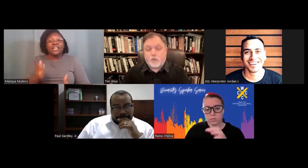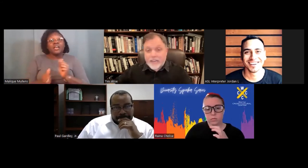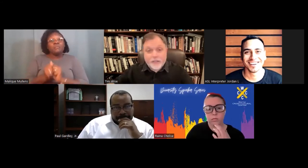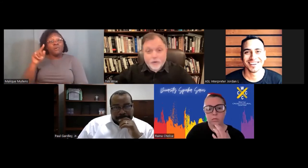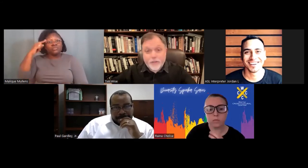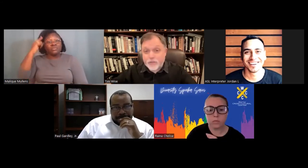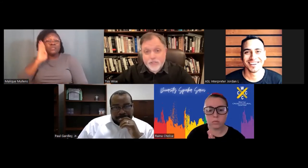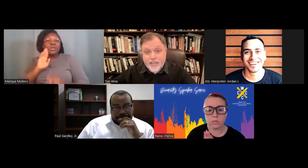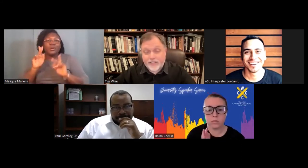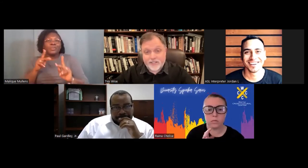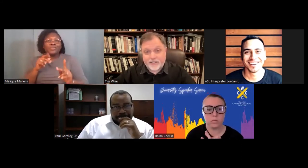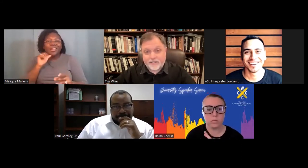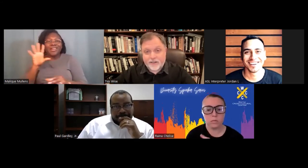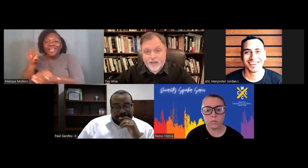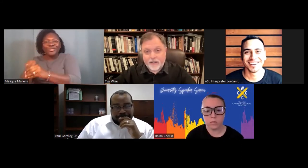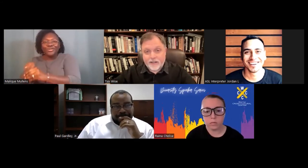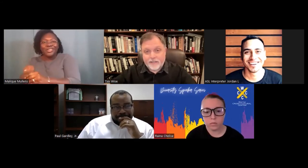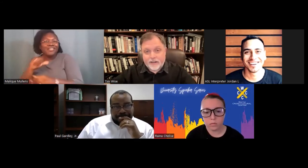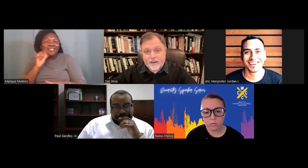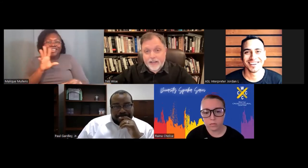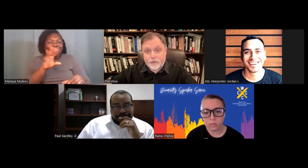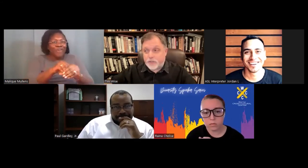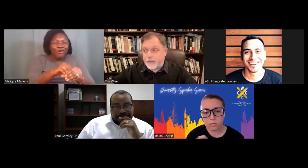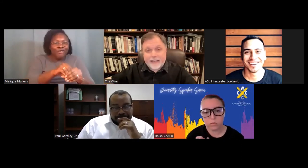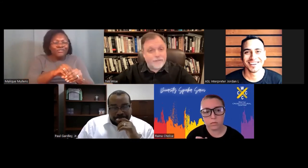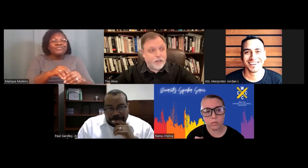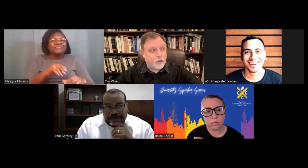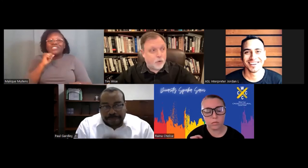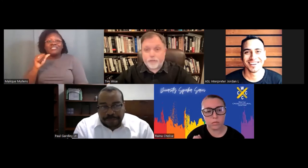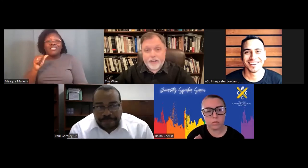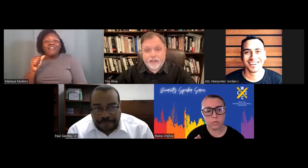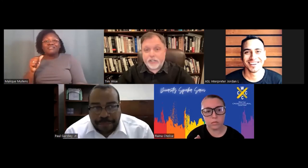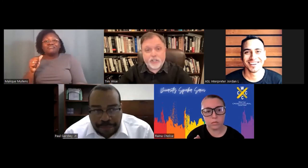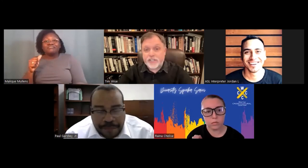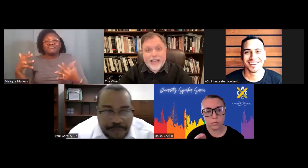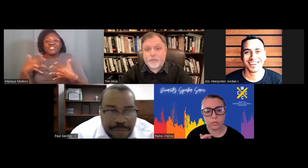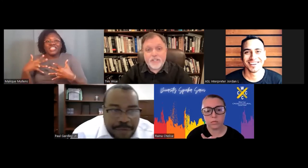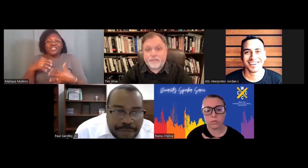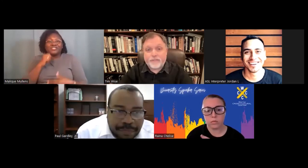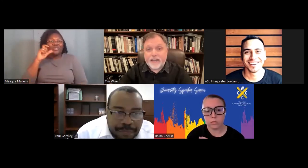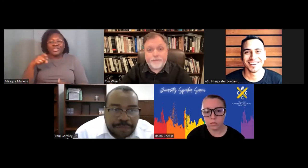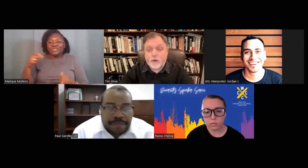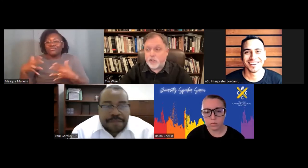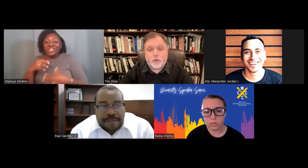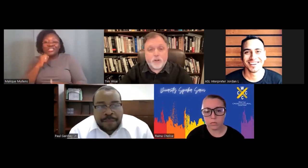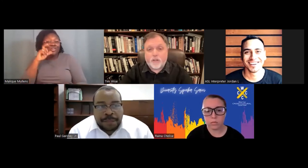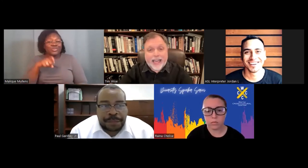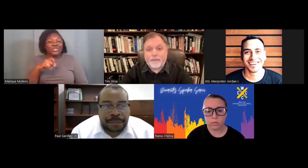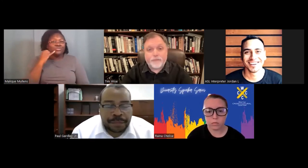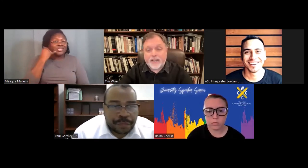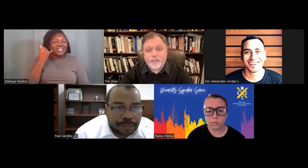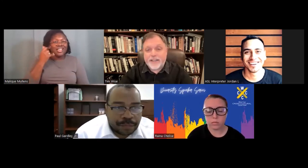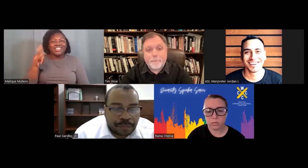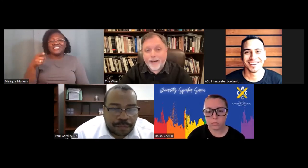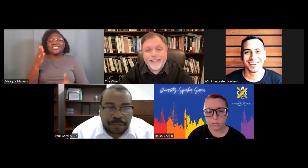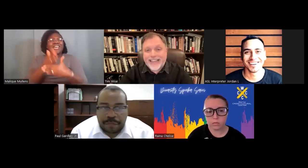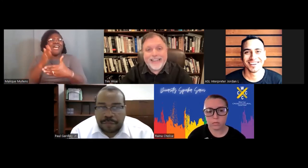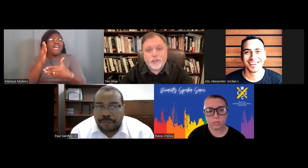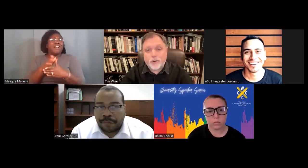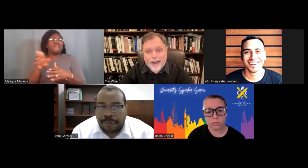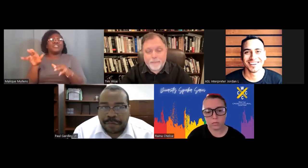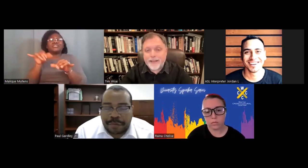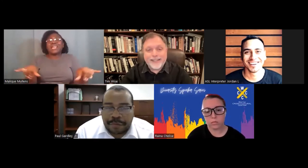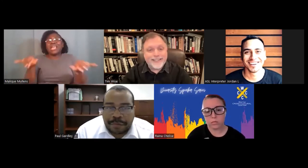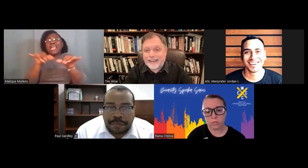brown folks are neither of those things, right? They're neither to be envied nor feared. They're just average everyday folks doing all the average everyday